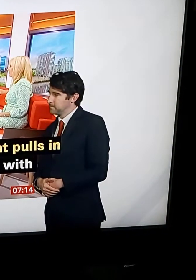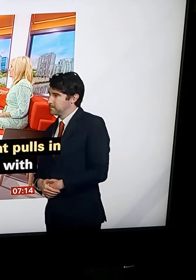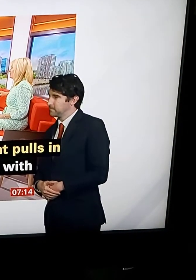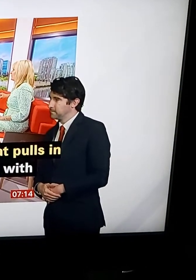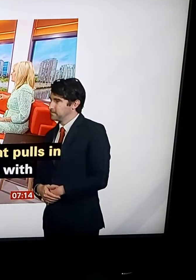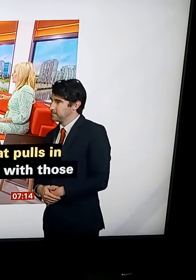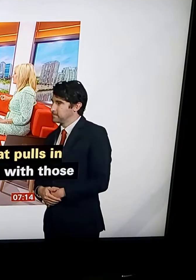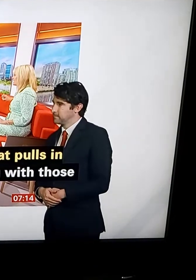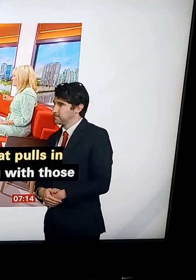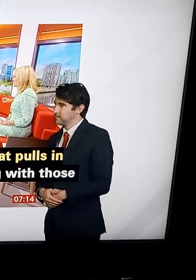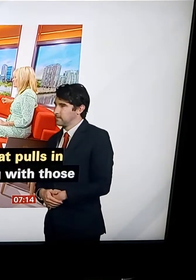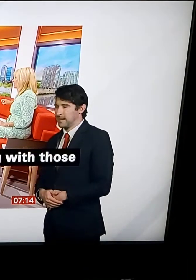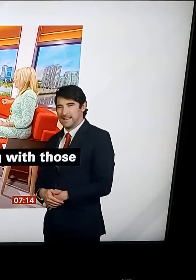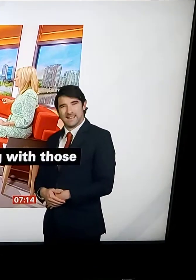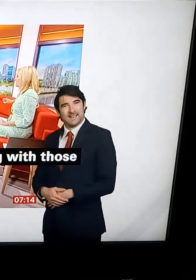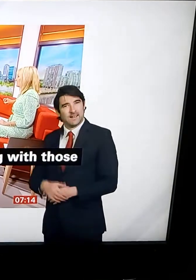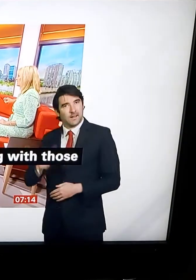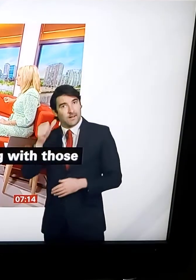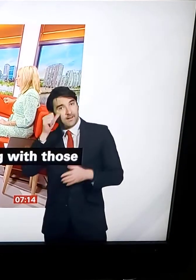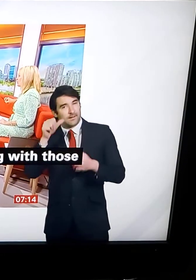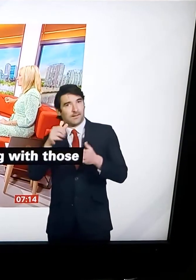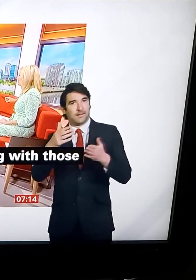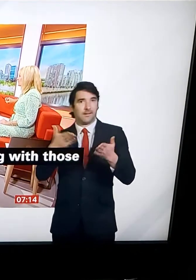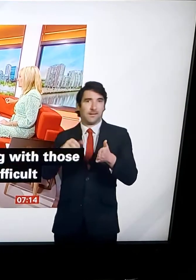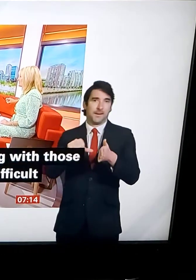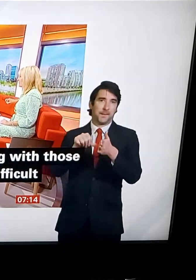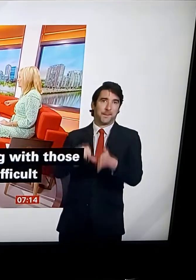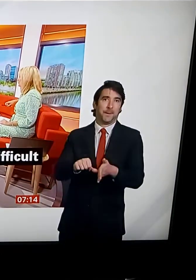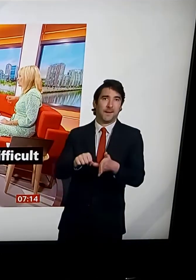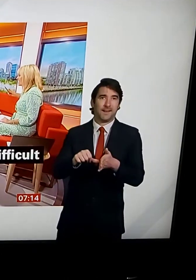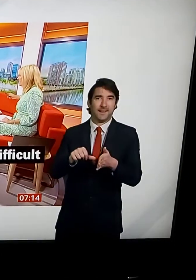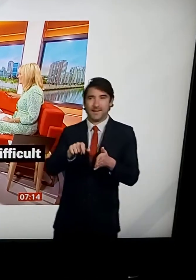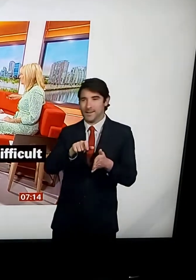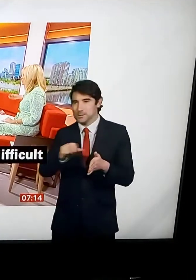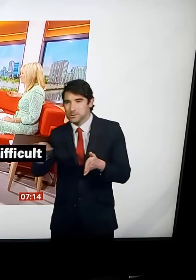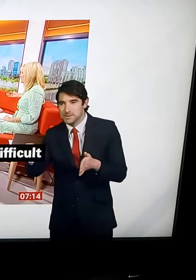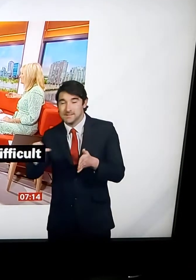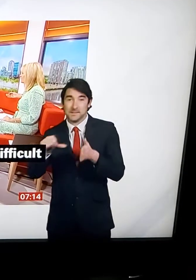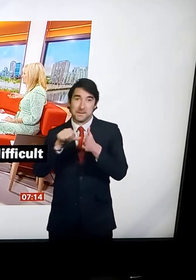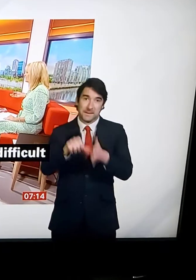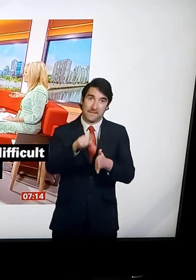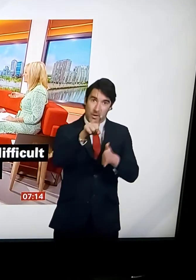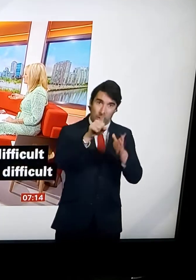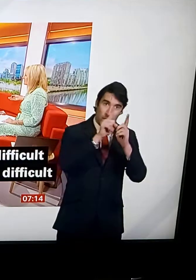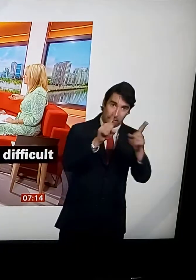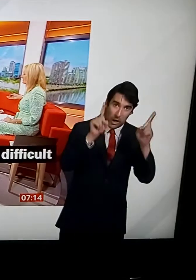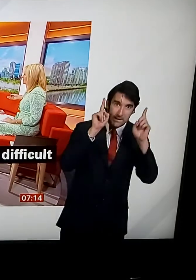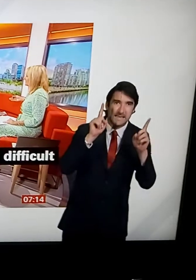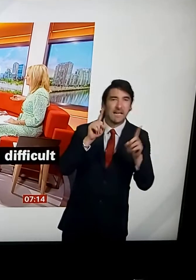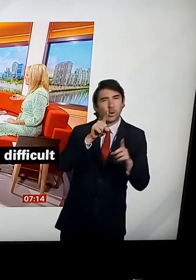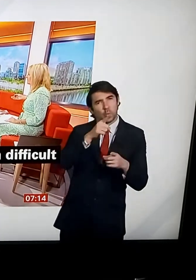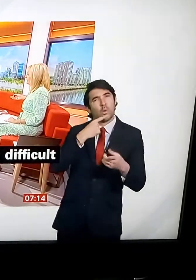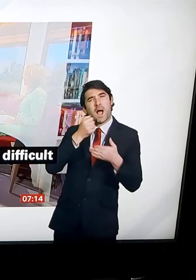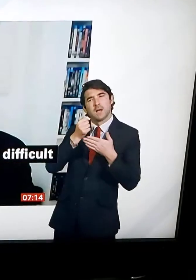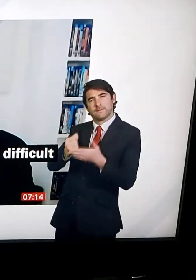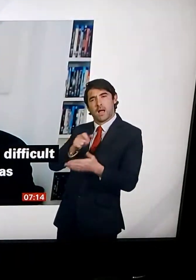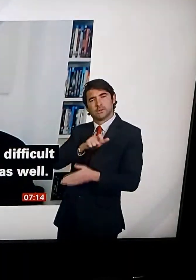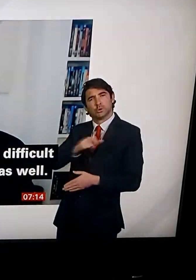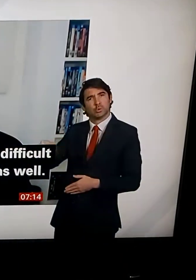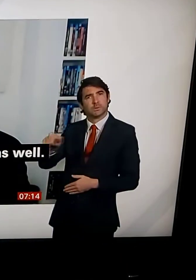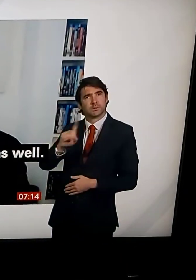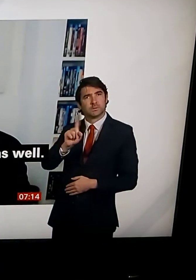difficult time for students, obviously a difficult time for the university as well. What's your advice? Your lines are open. What's your advice to students? Yeah, well, stuff